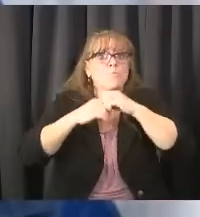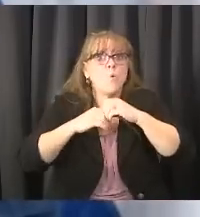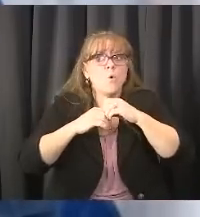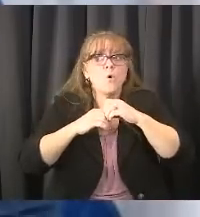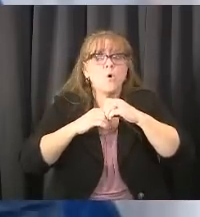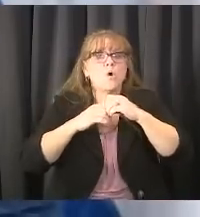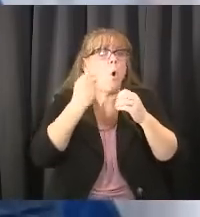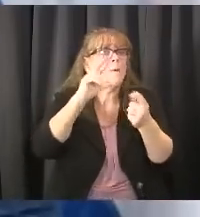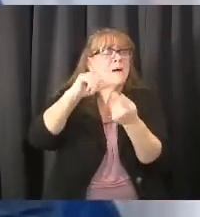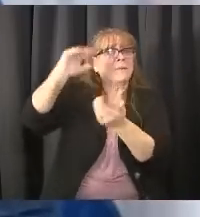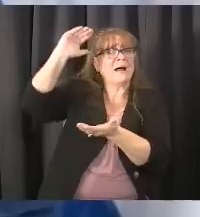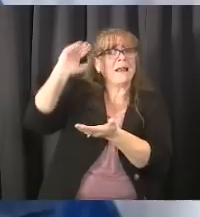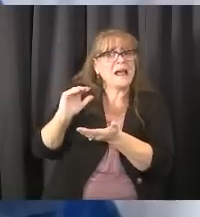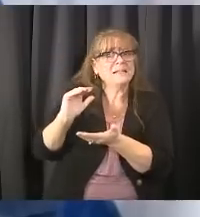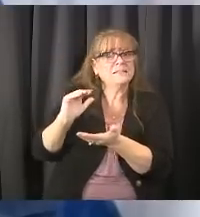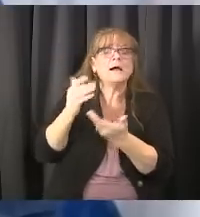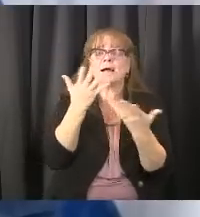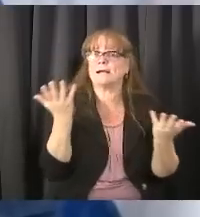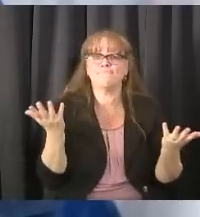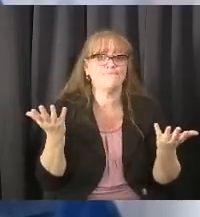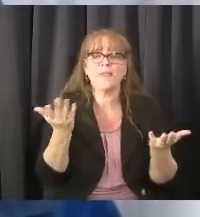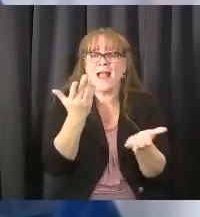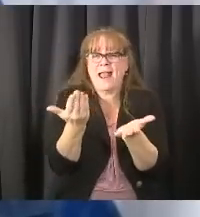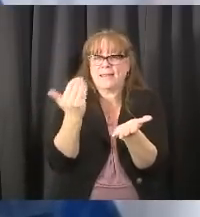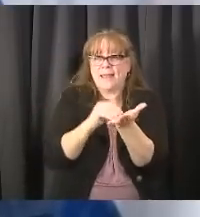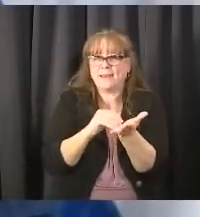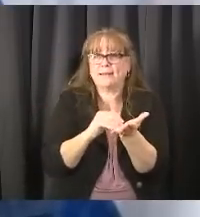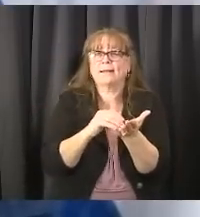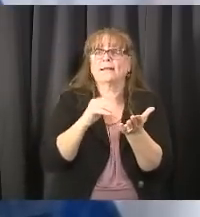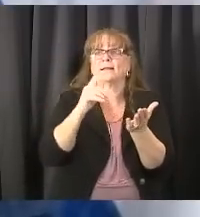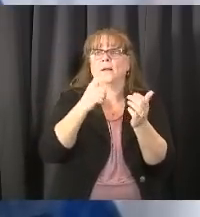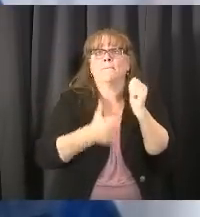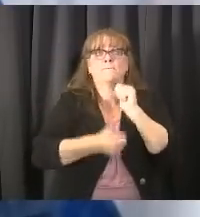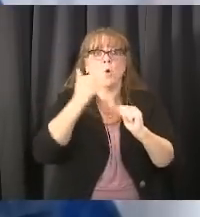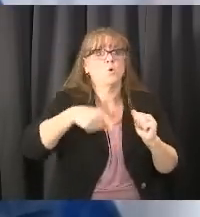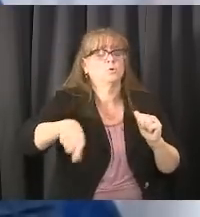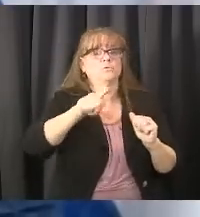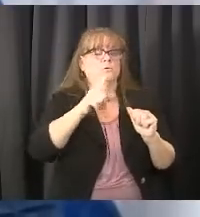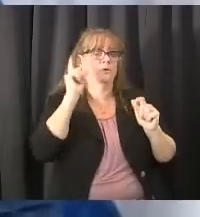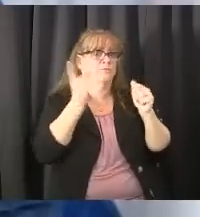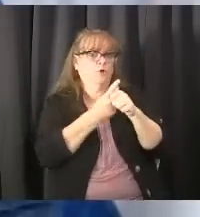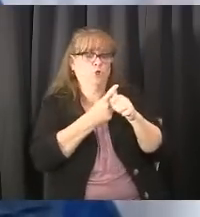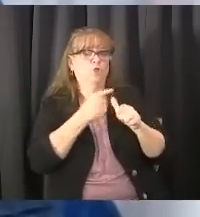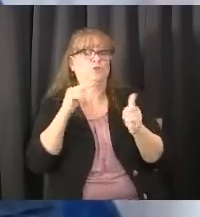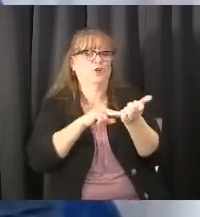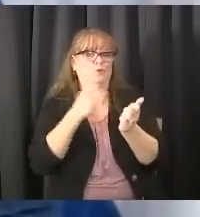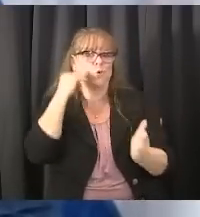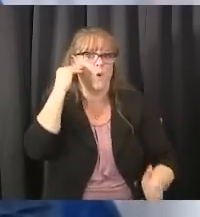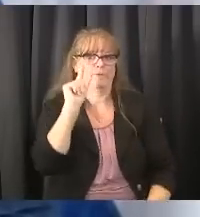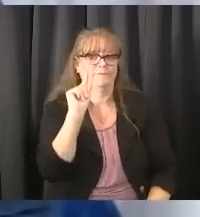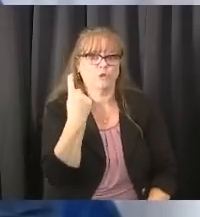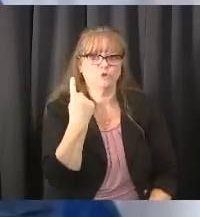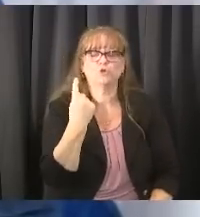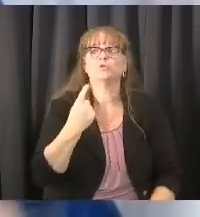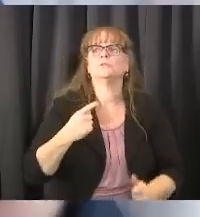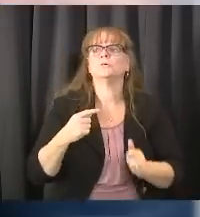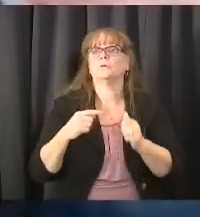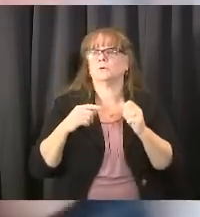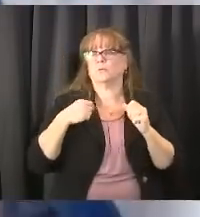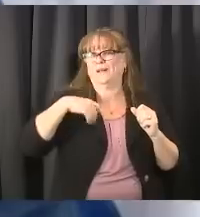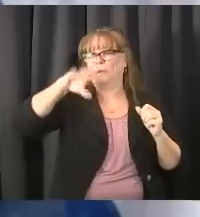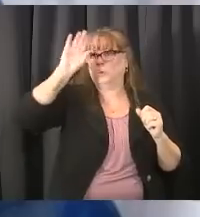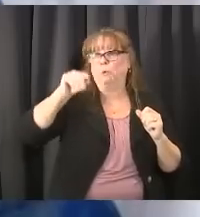we've been told that we will get an additional shipment of 23,400 doses. That includes the 6th dose of the Pfizer vaccine